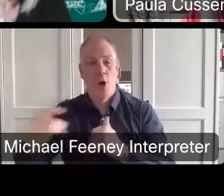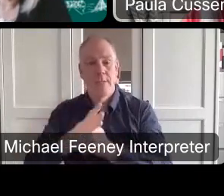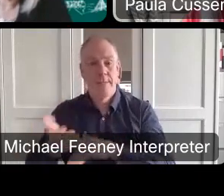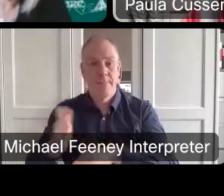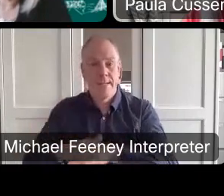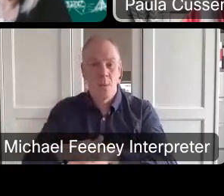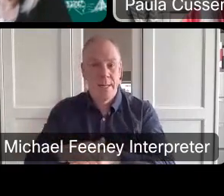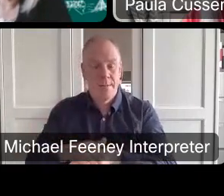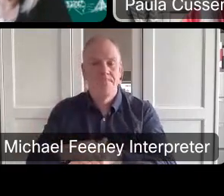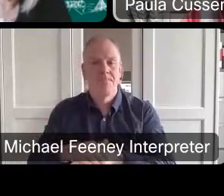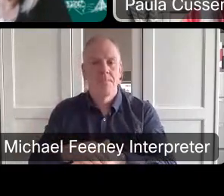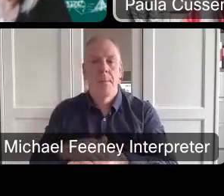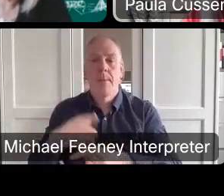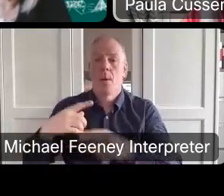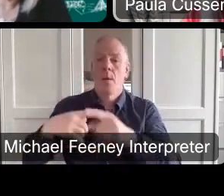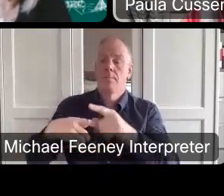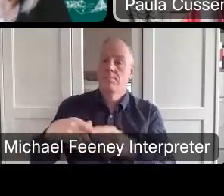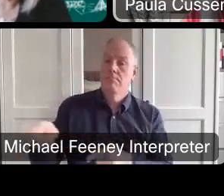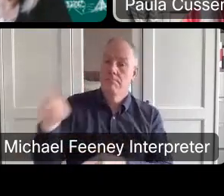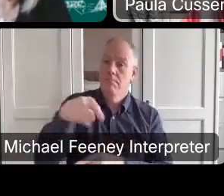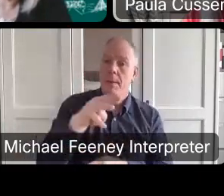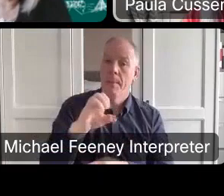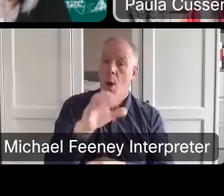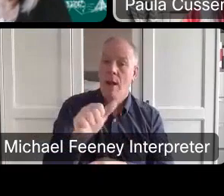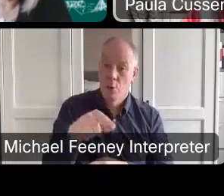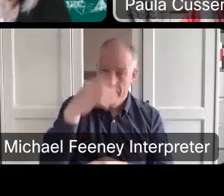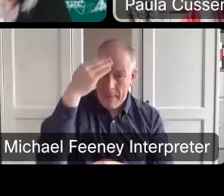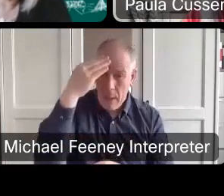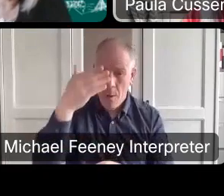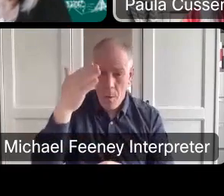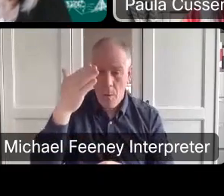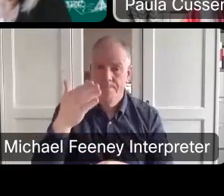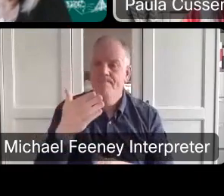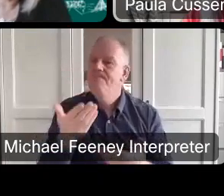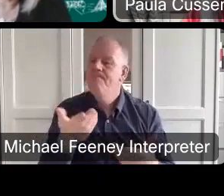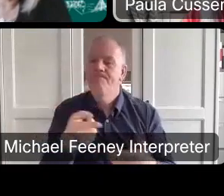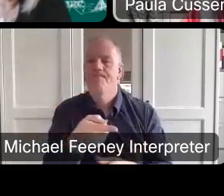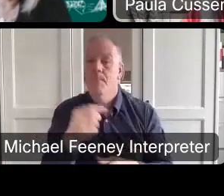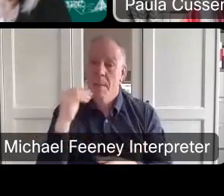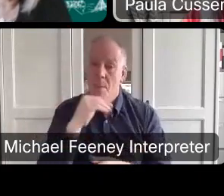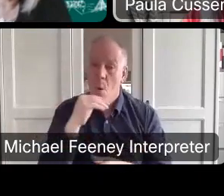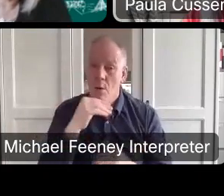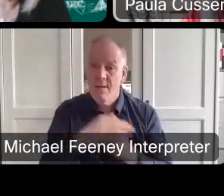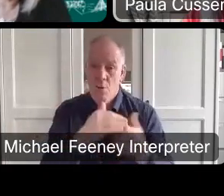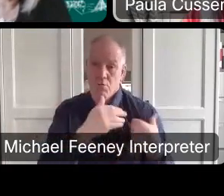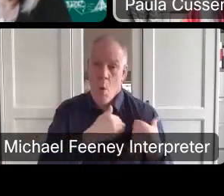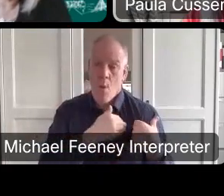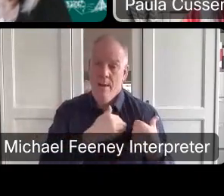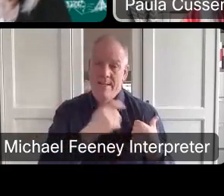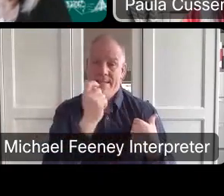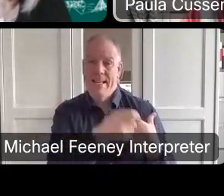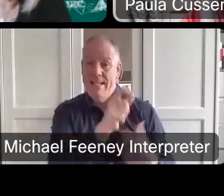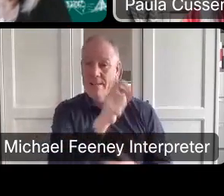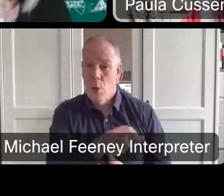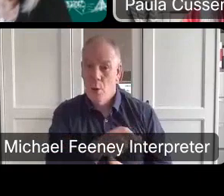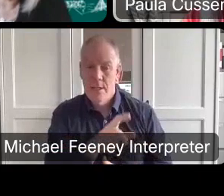might come back to you, Paula, because I know that, you know, you're very familiar with this in your role. How important is that role of the designated person